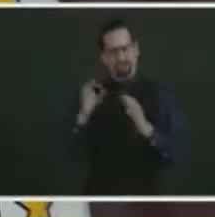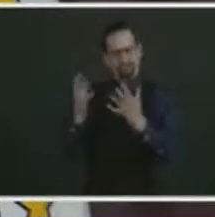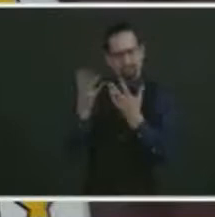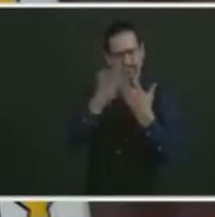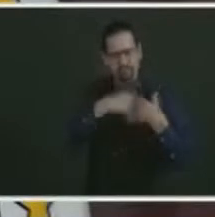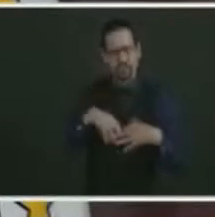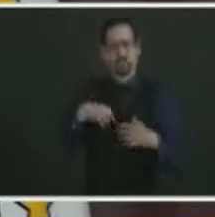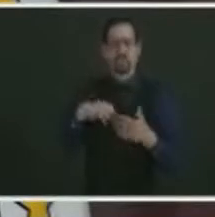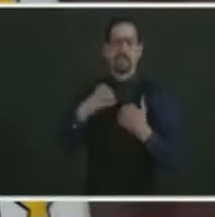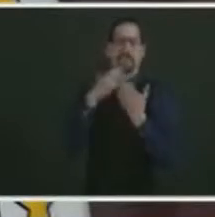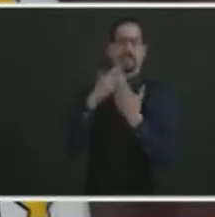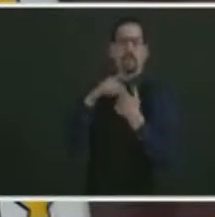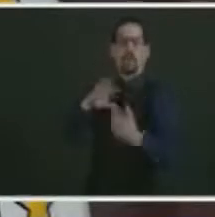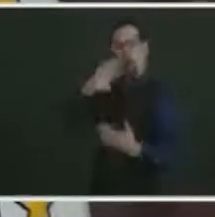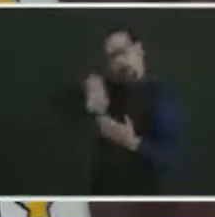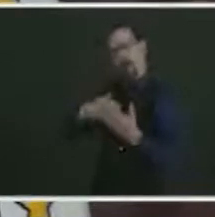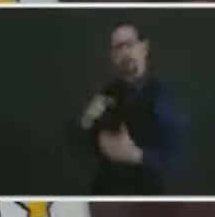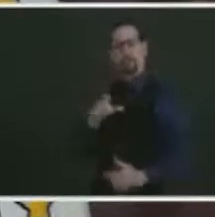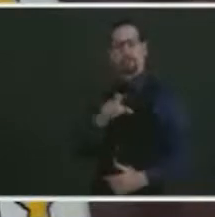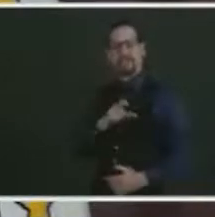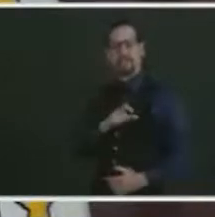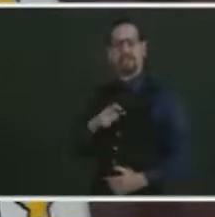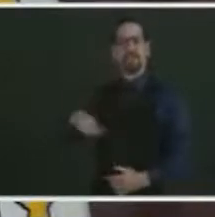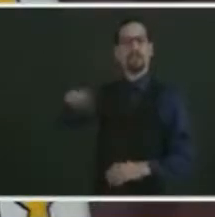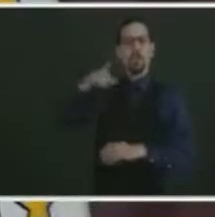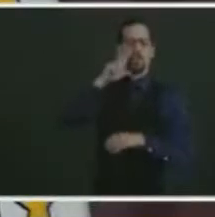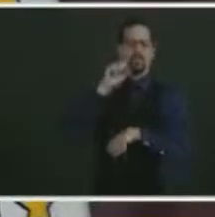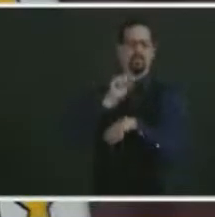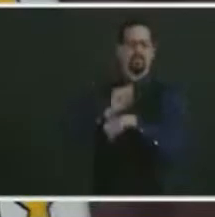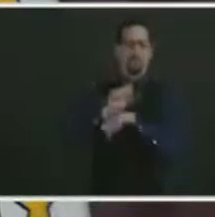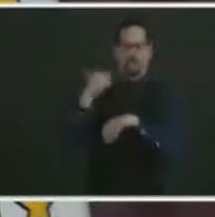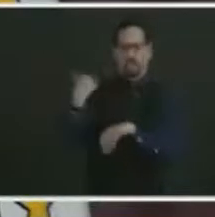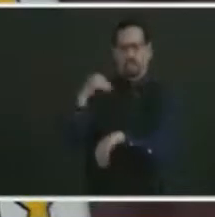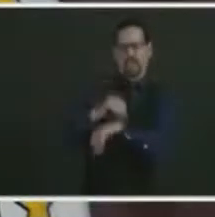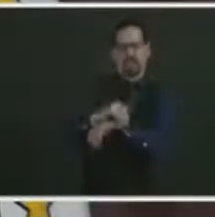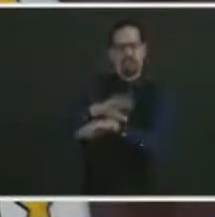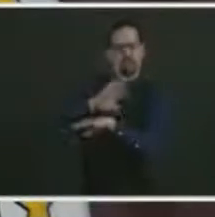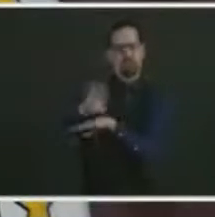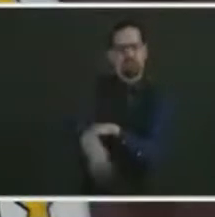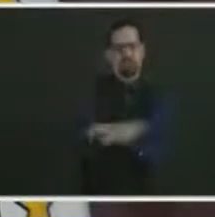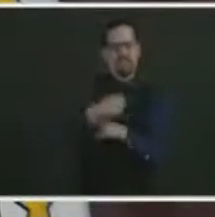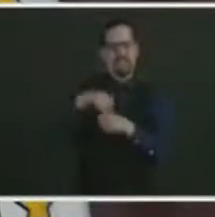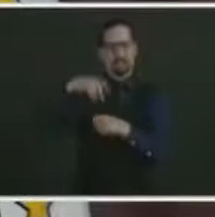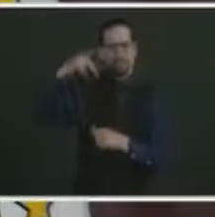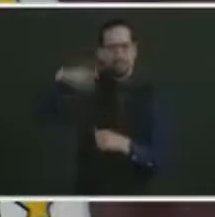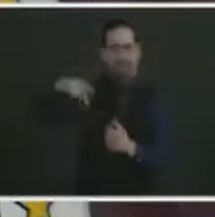officer who was on guard and on duty last night in Providence, in Cranston, in